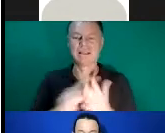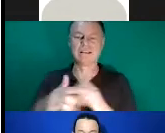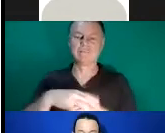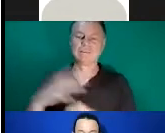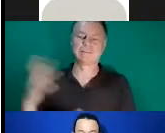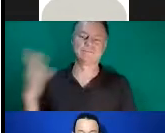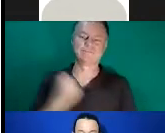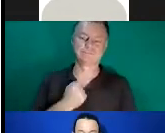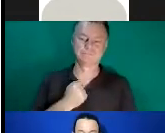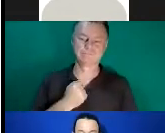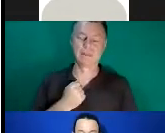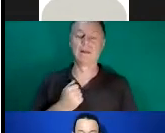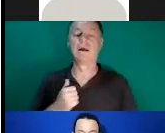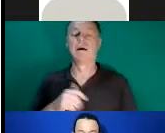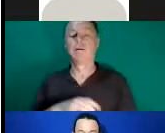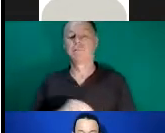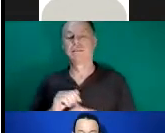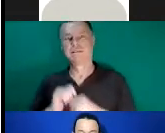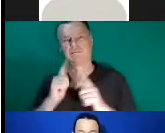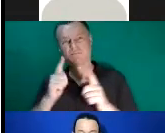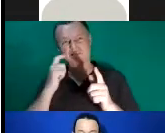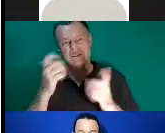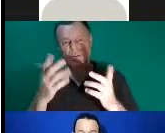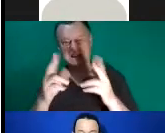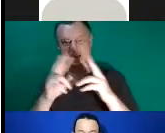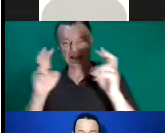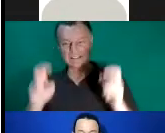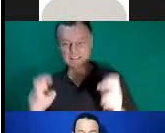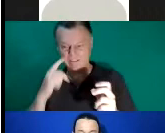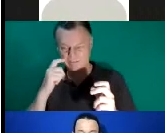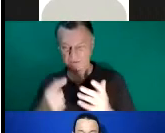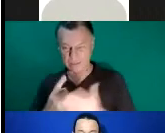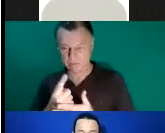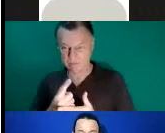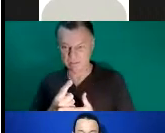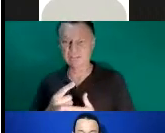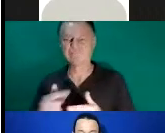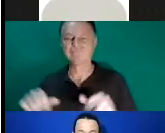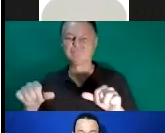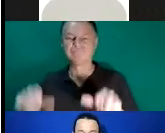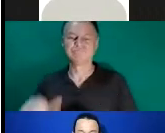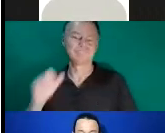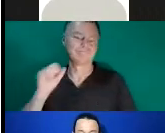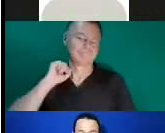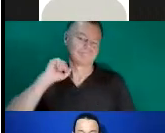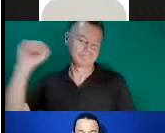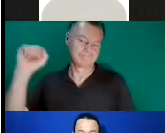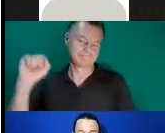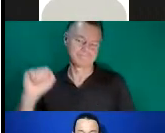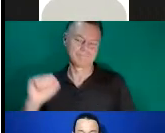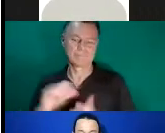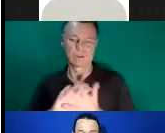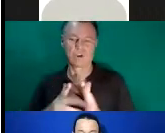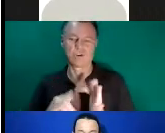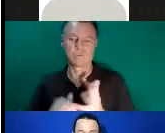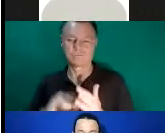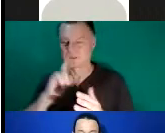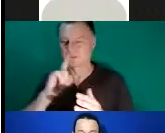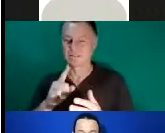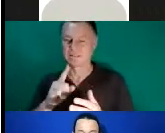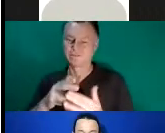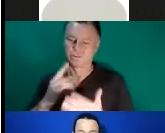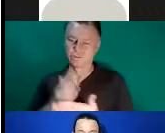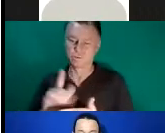later find his castle and he was hanged for his crimes. It's difficult to say definitively what